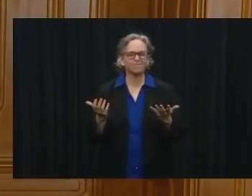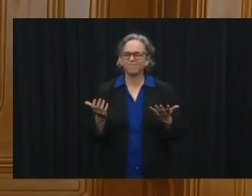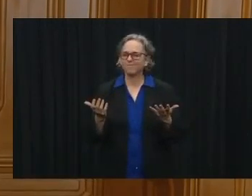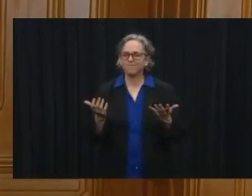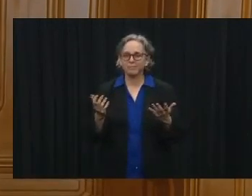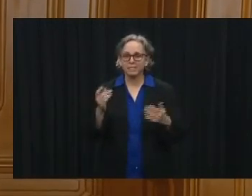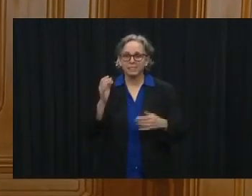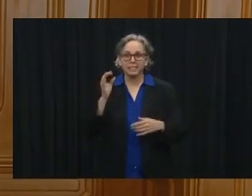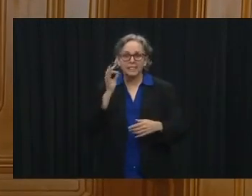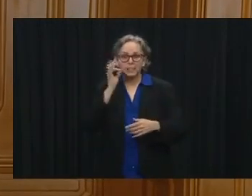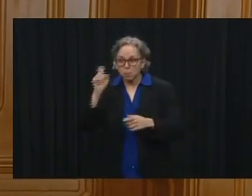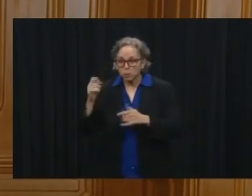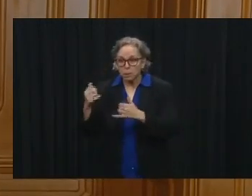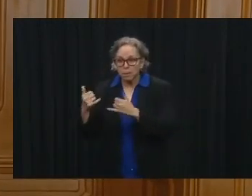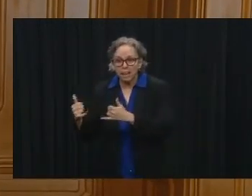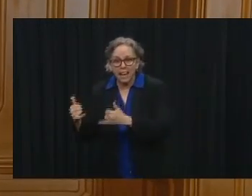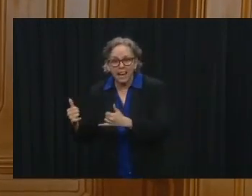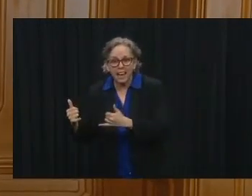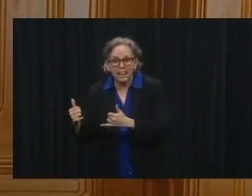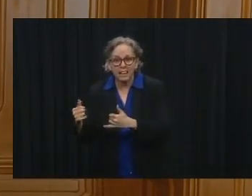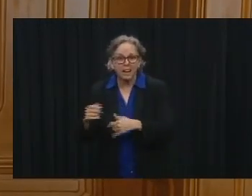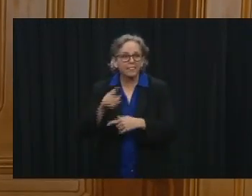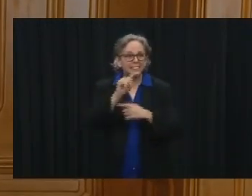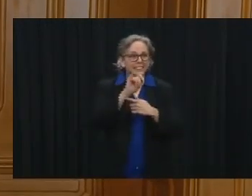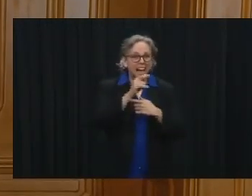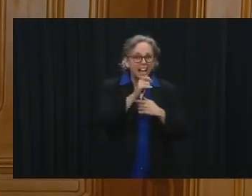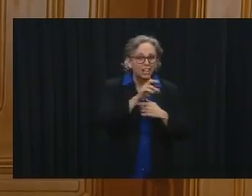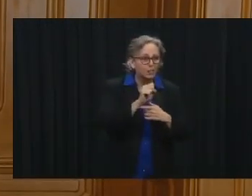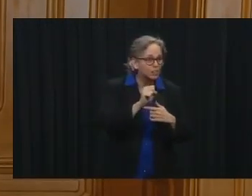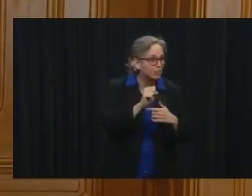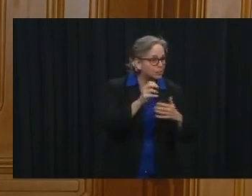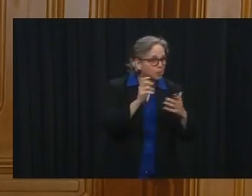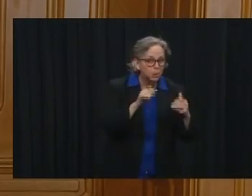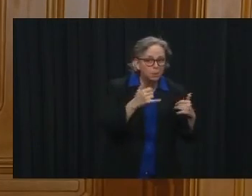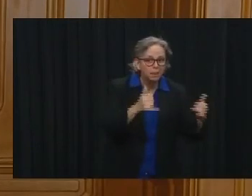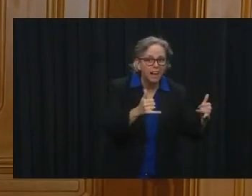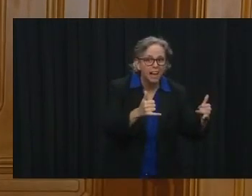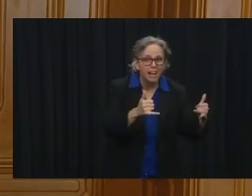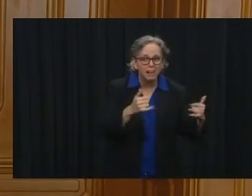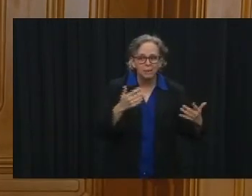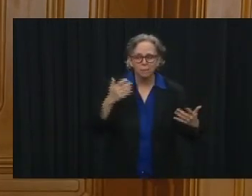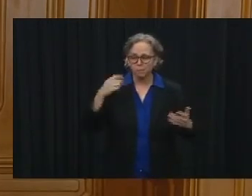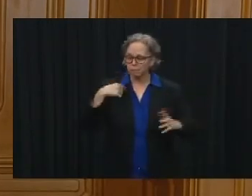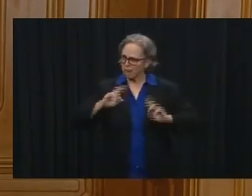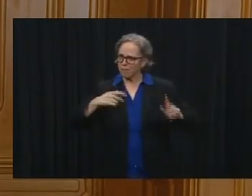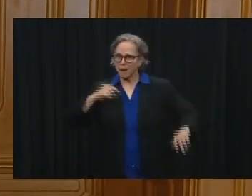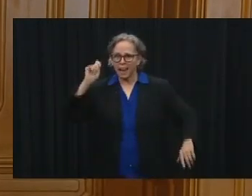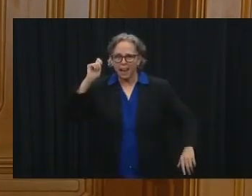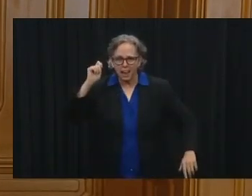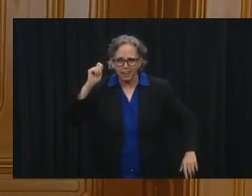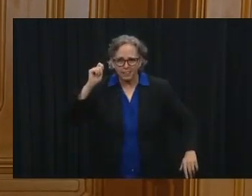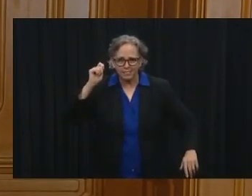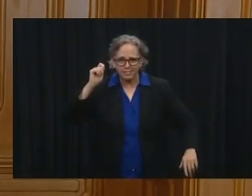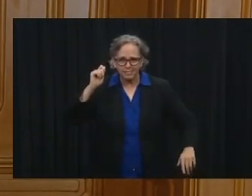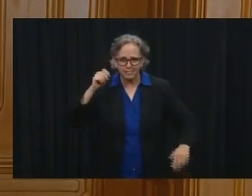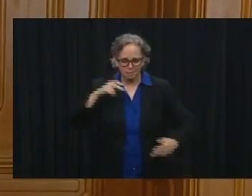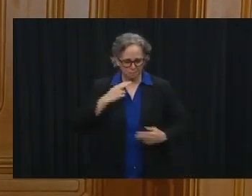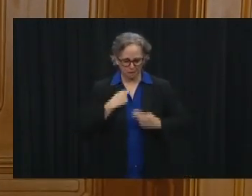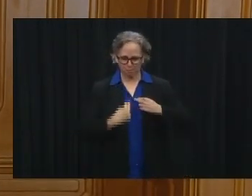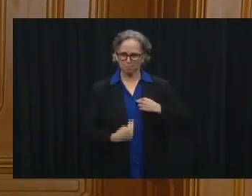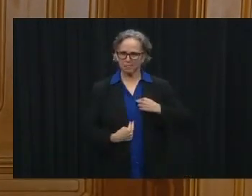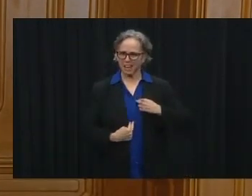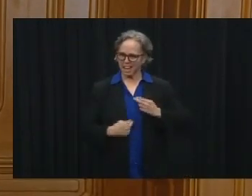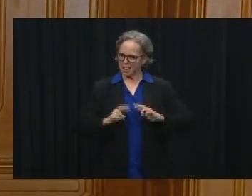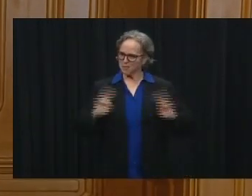Tigers. But I did bring the hats and got my Reds tie on, and